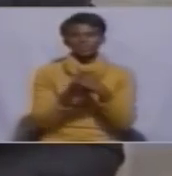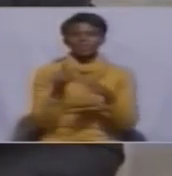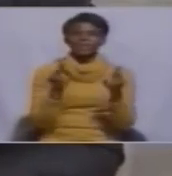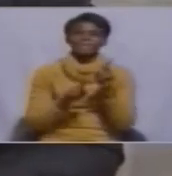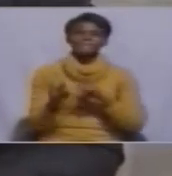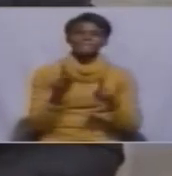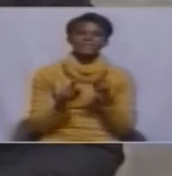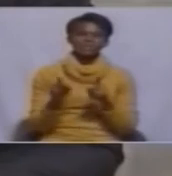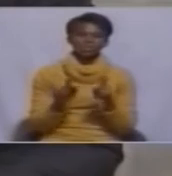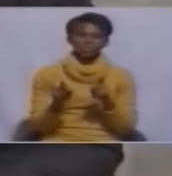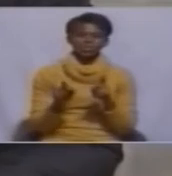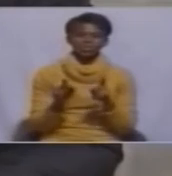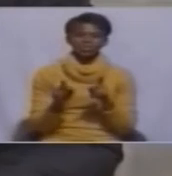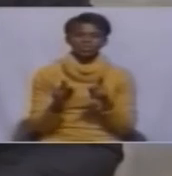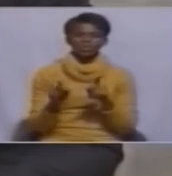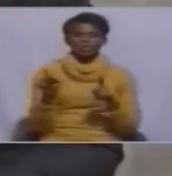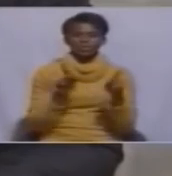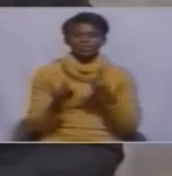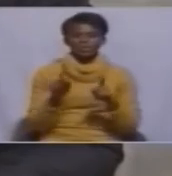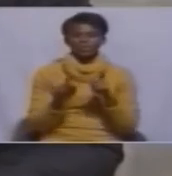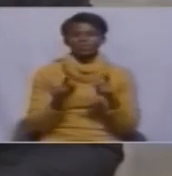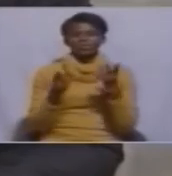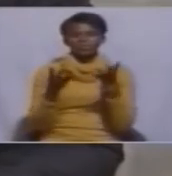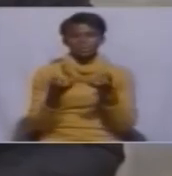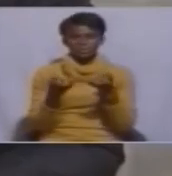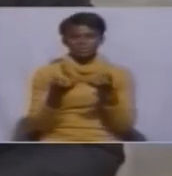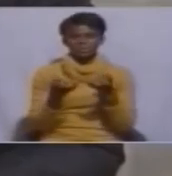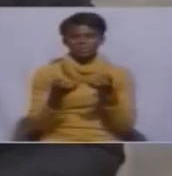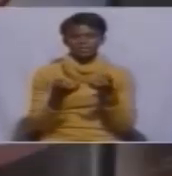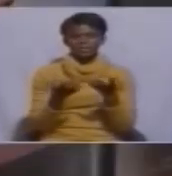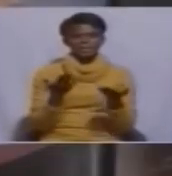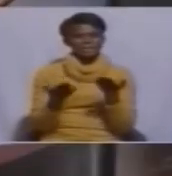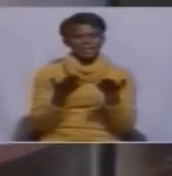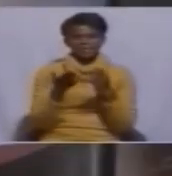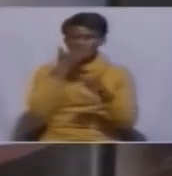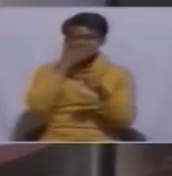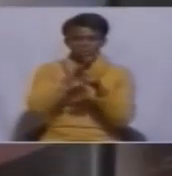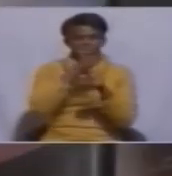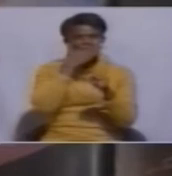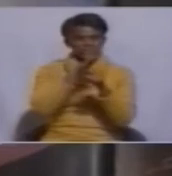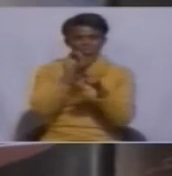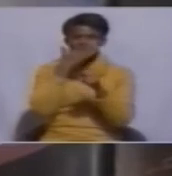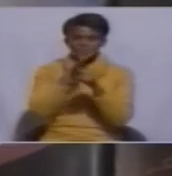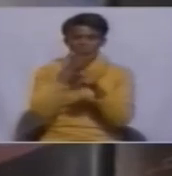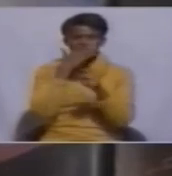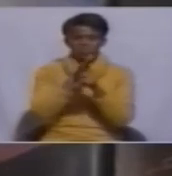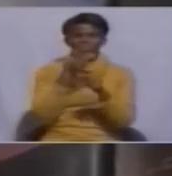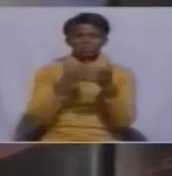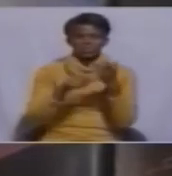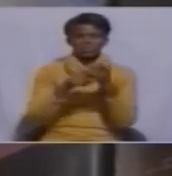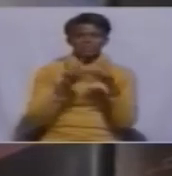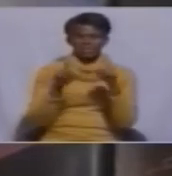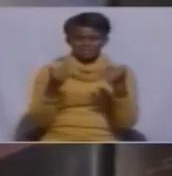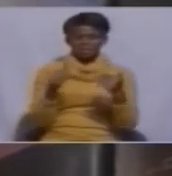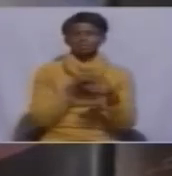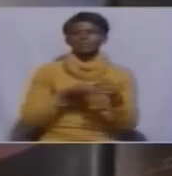people just want to... People are arguing probably based on promises that were given to them. Anyway, I want to look at the issue of